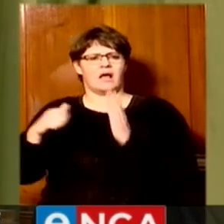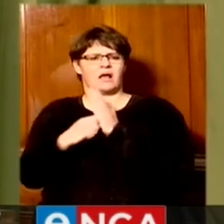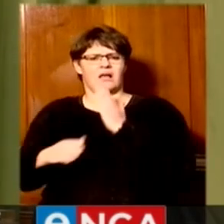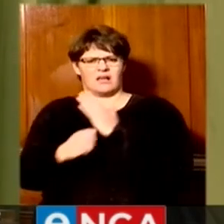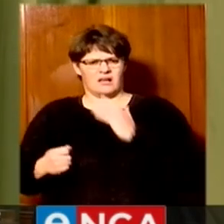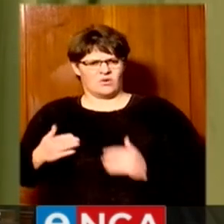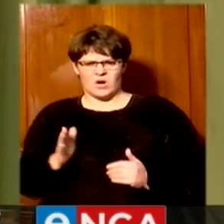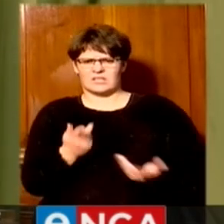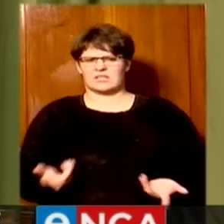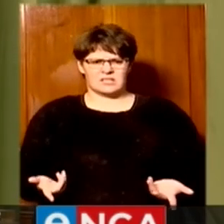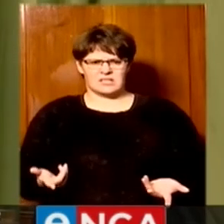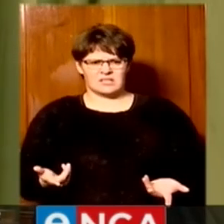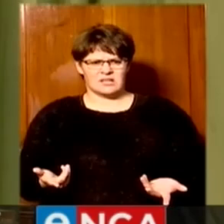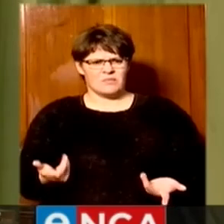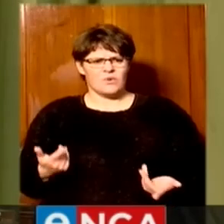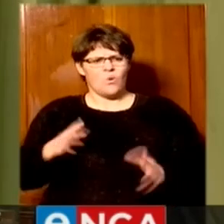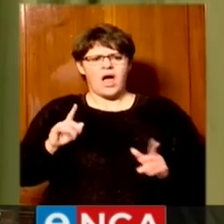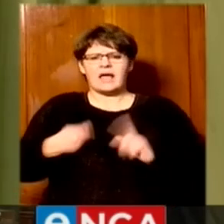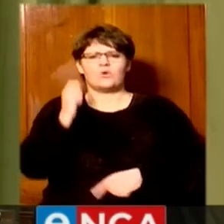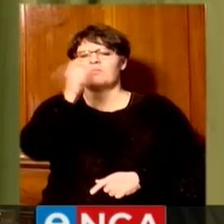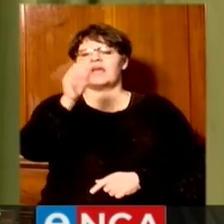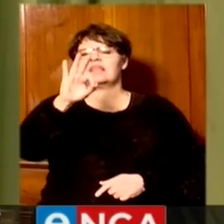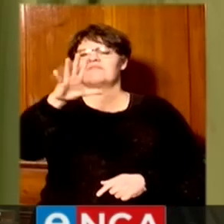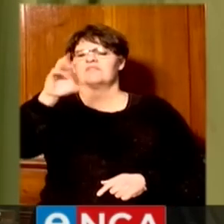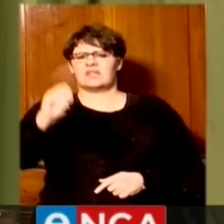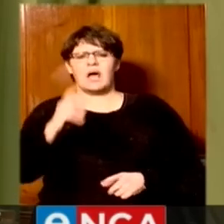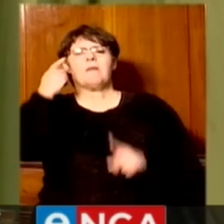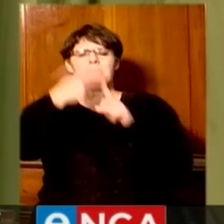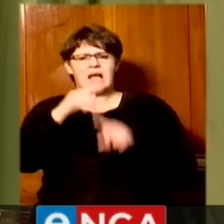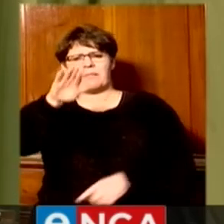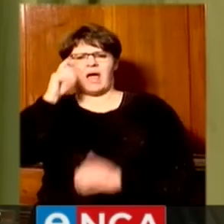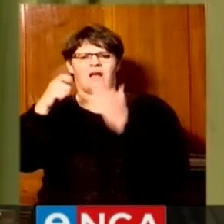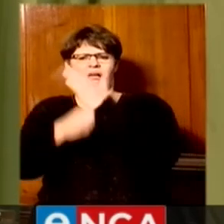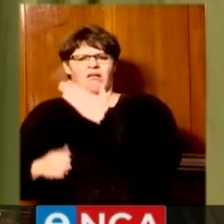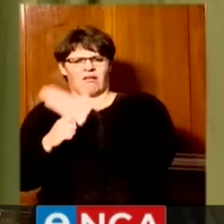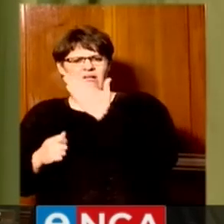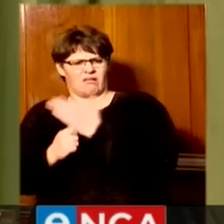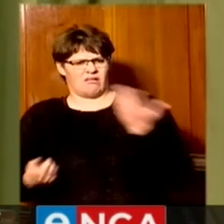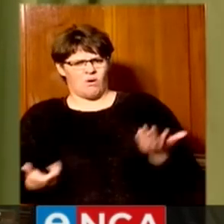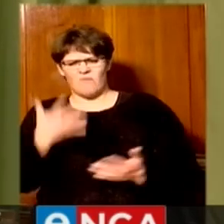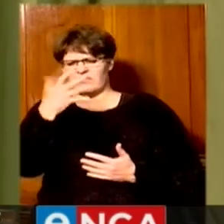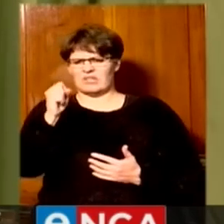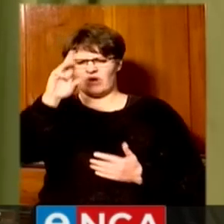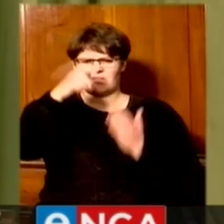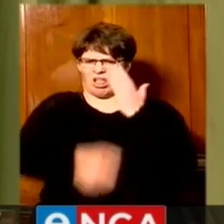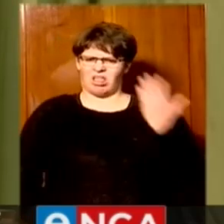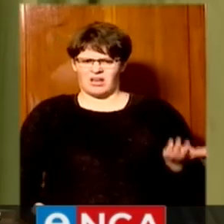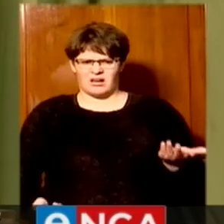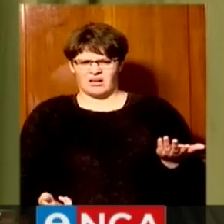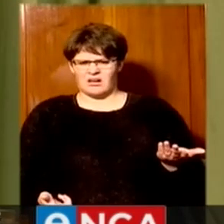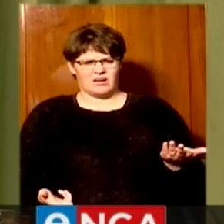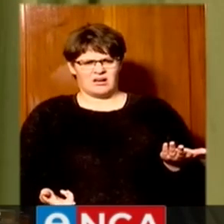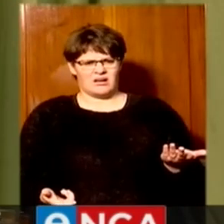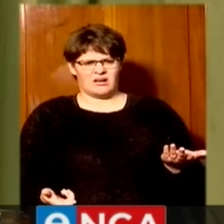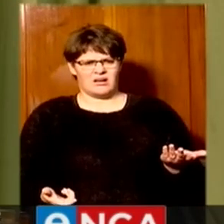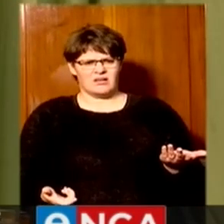ukuthi asikwazi ukuthi abantu sibanikeze u350 ebese sithi kulo 350 u50 rand ufuneka uthathwe ubank or